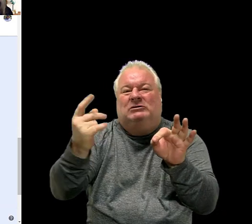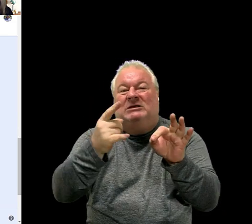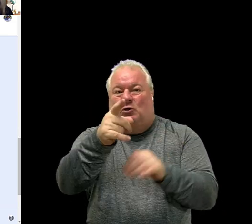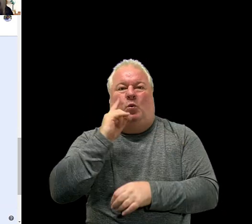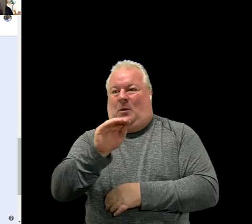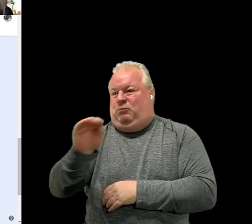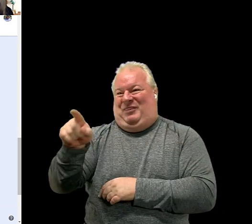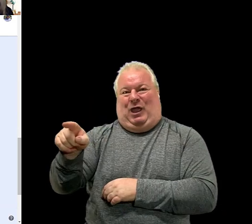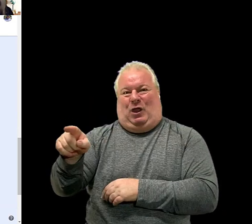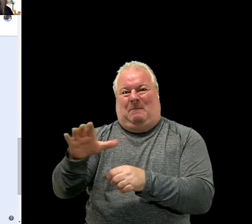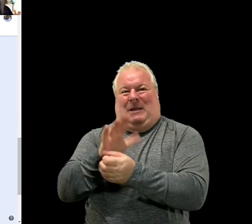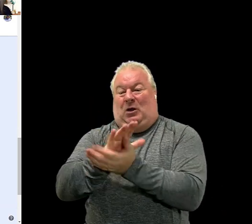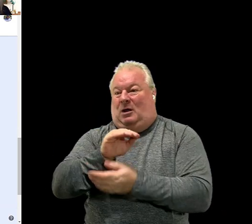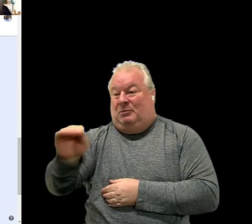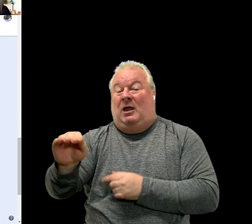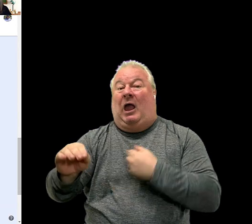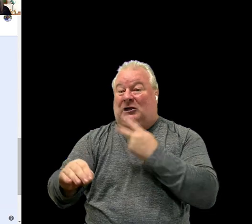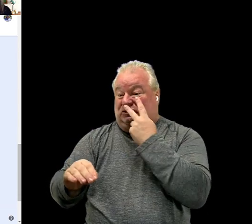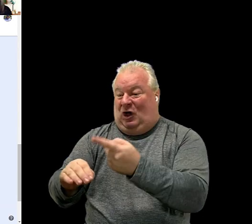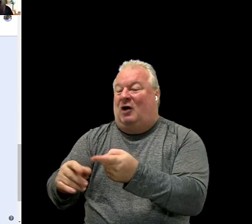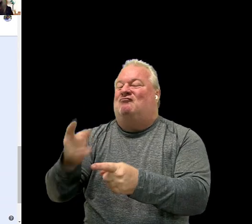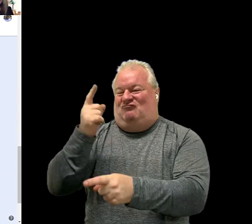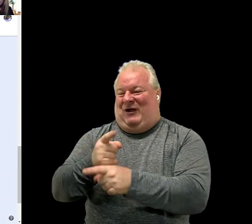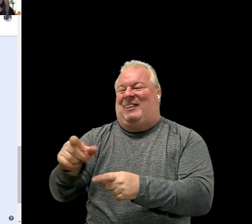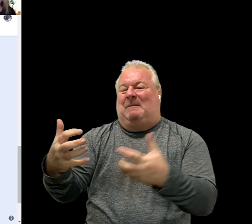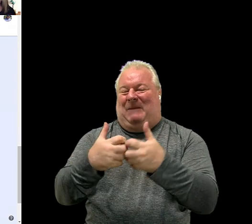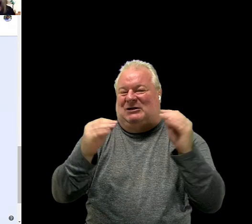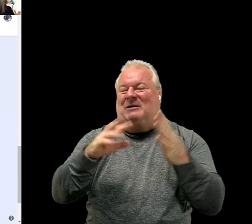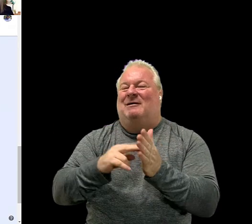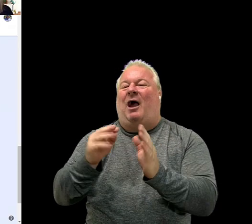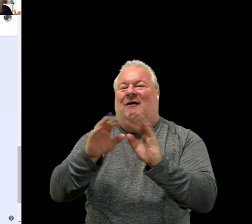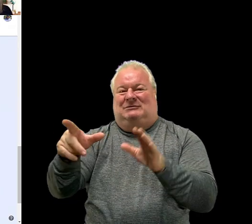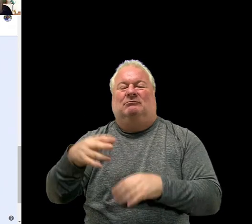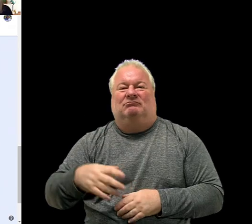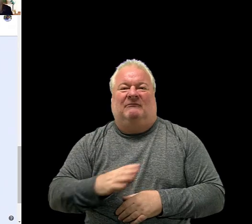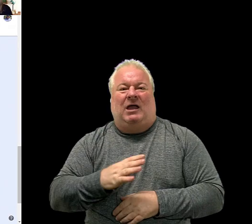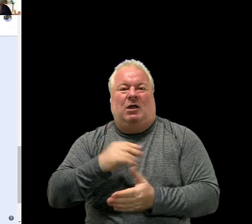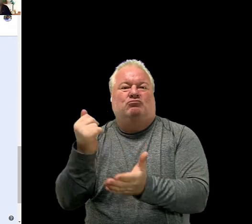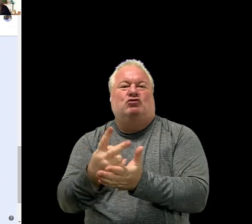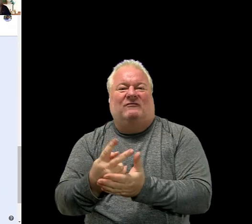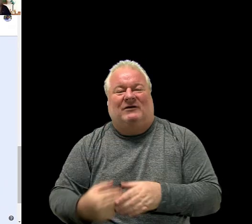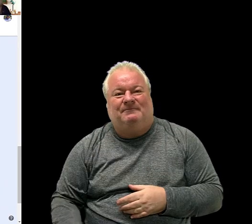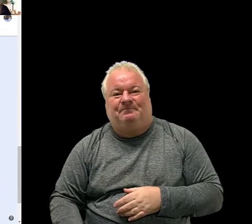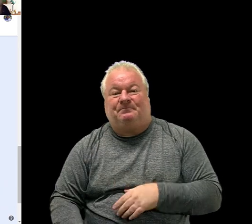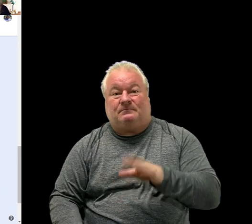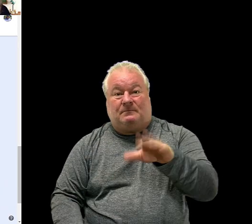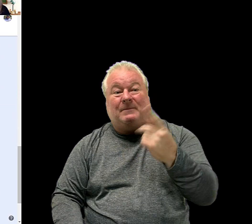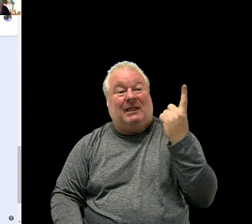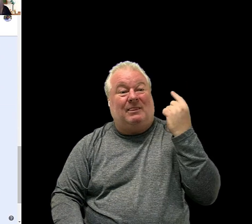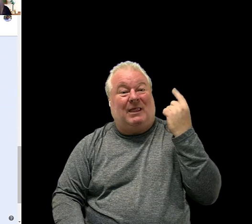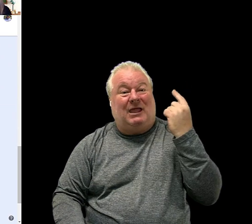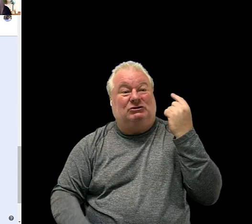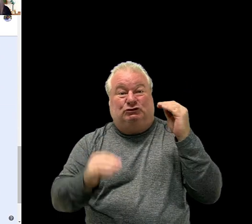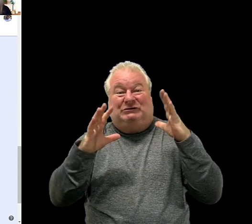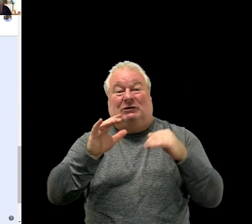here once you reach out to the teacher. Last year's teacher approval. If your last year's teacher is